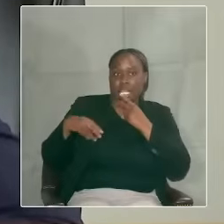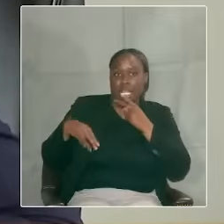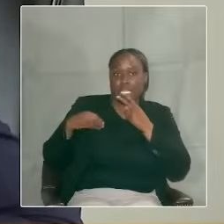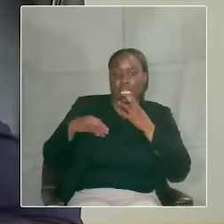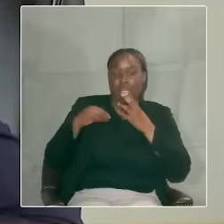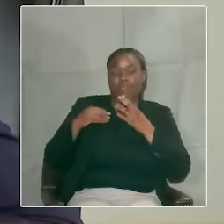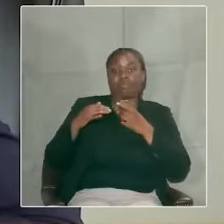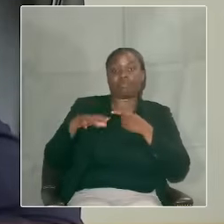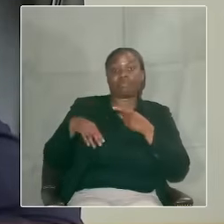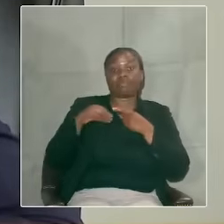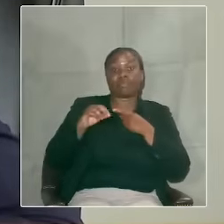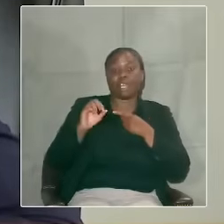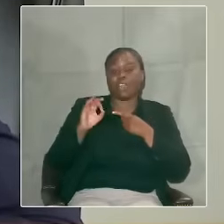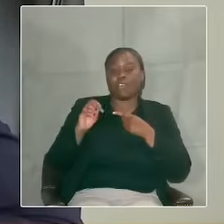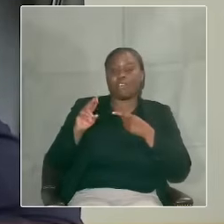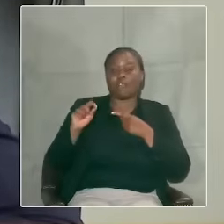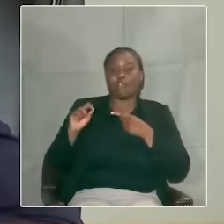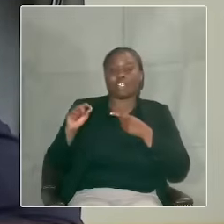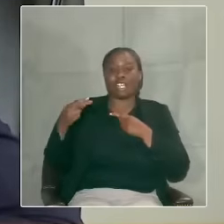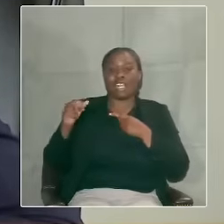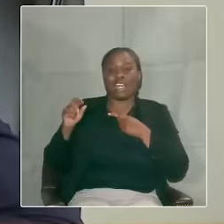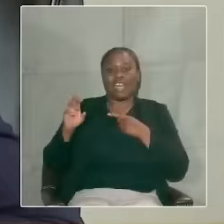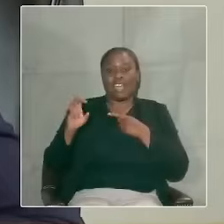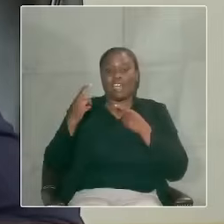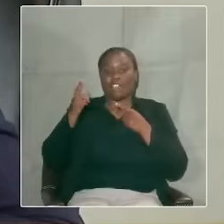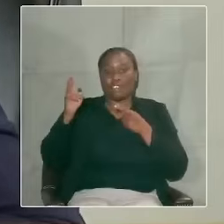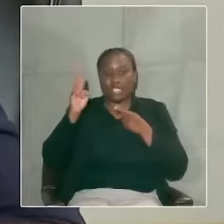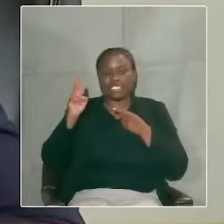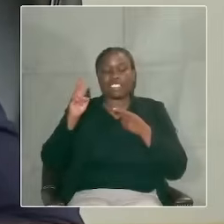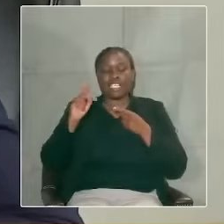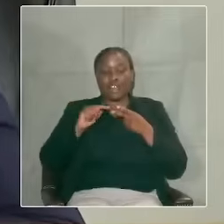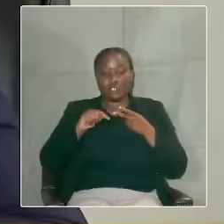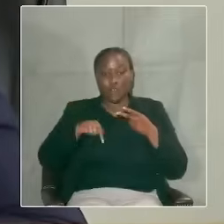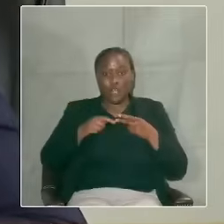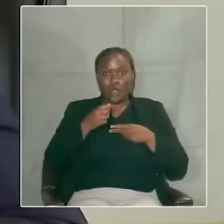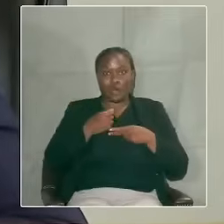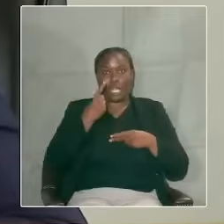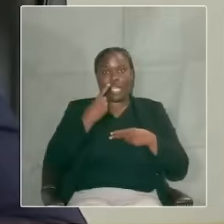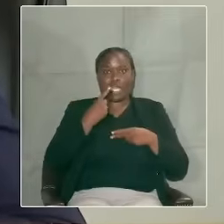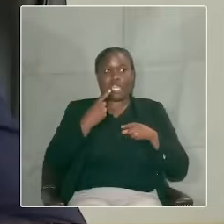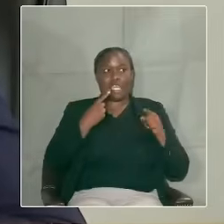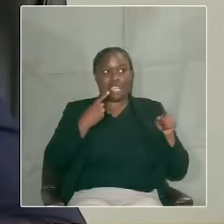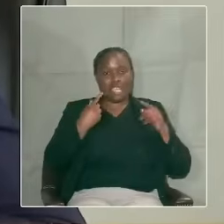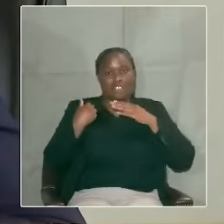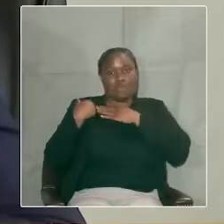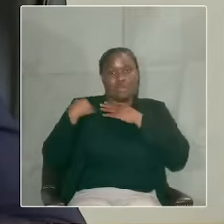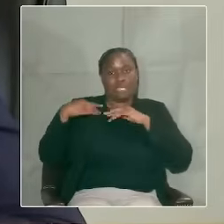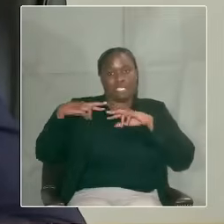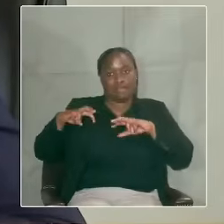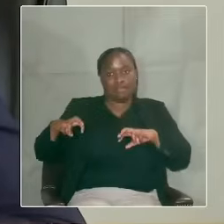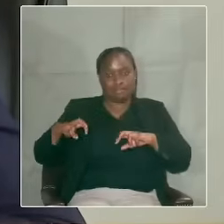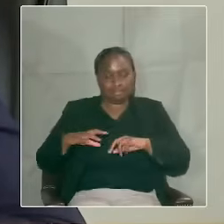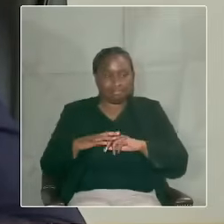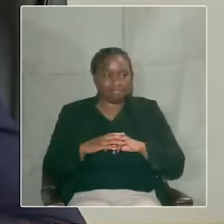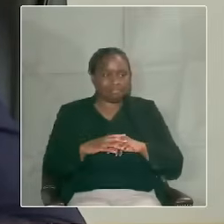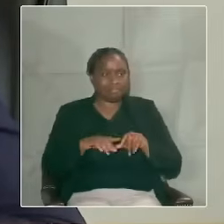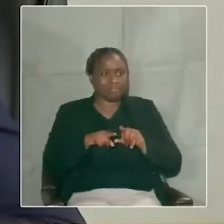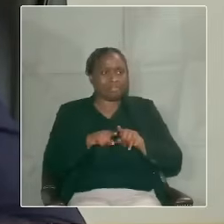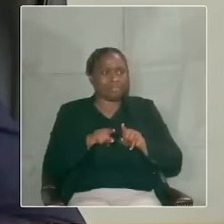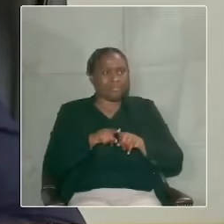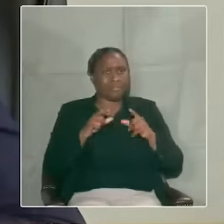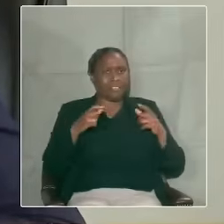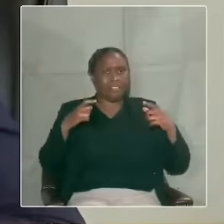the Fort Hare and later extended to Gauteng. But also, that founding paragraph that